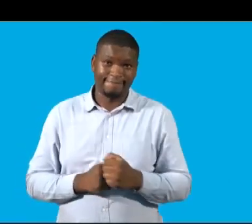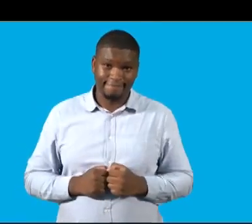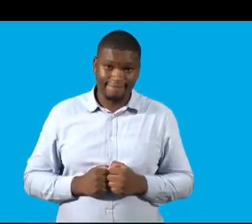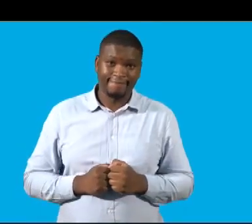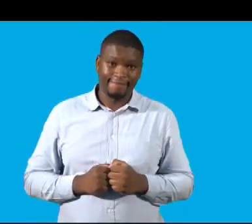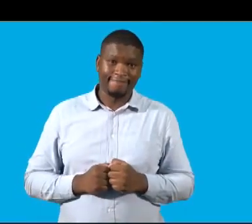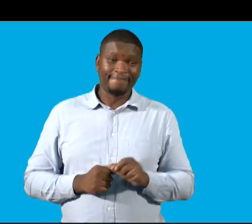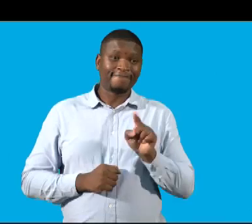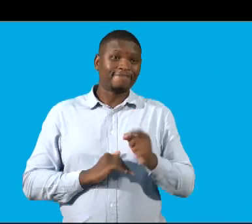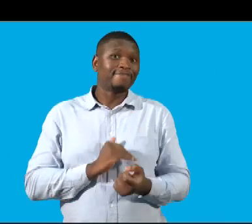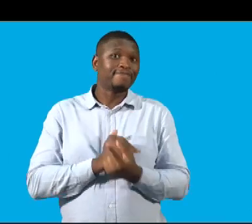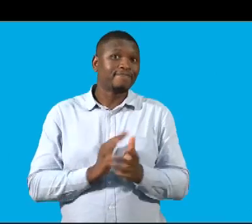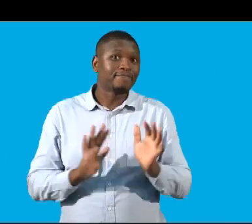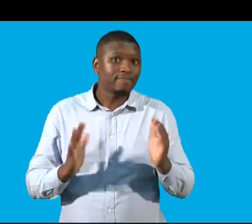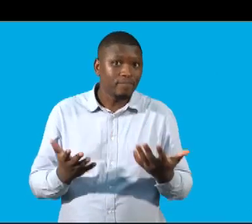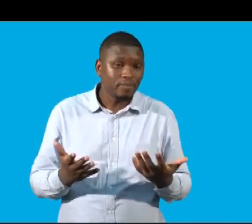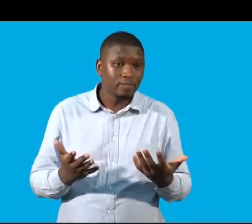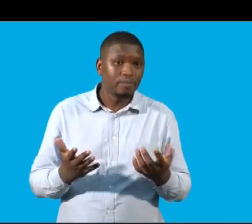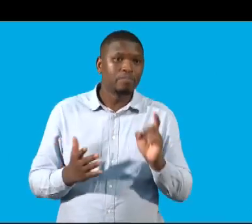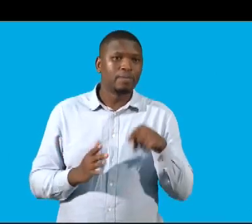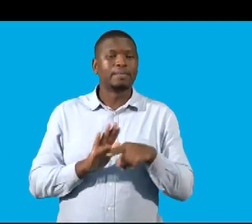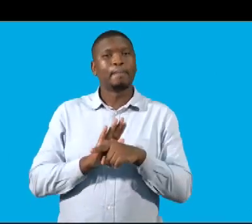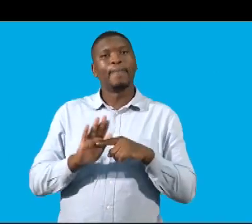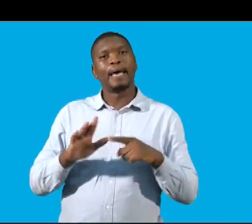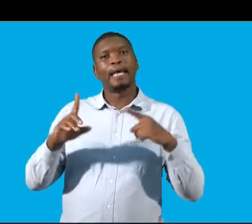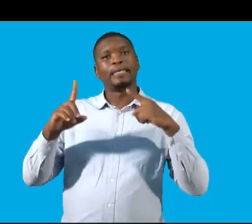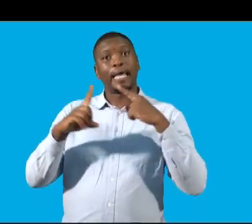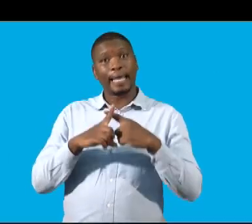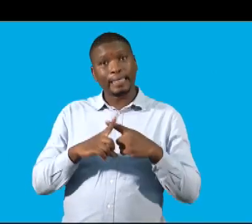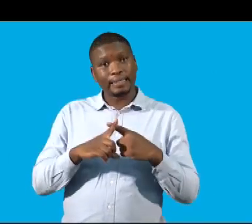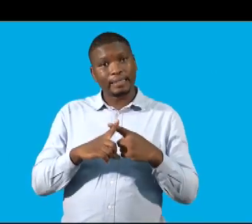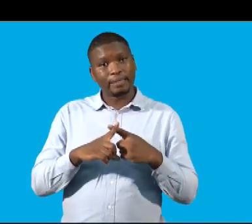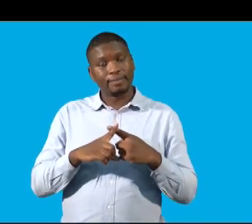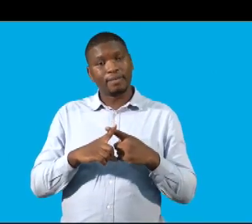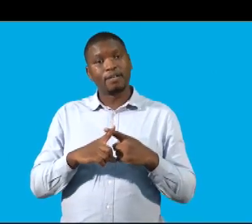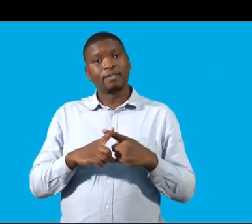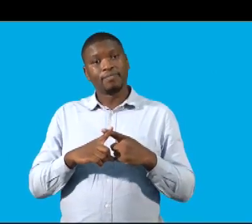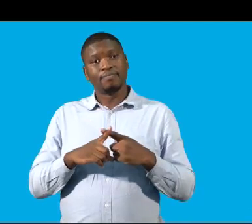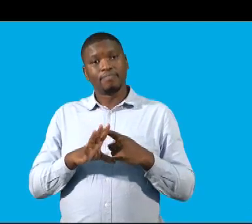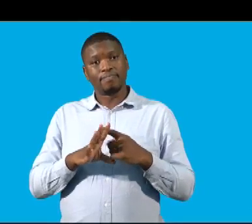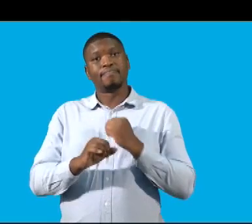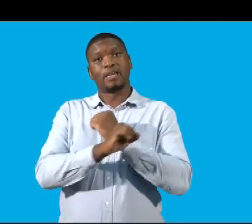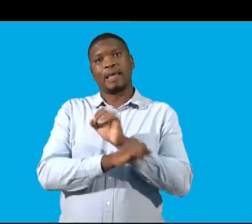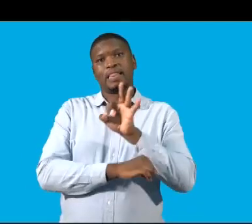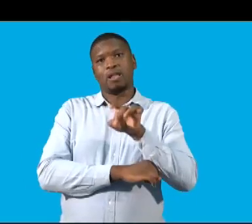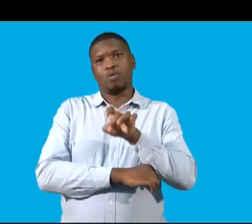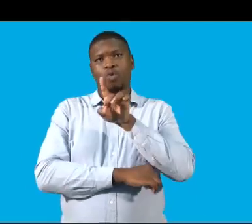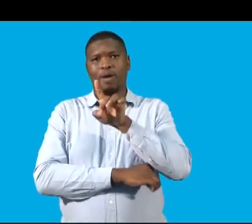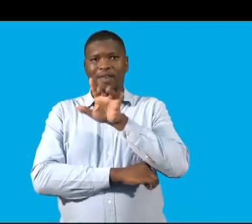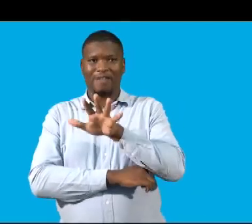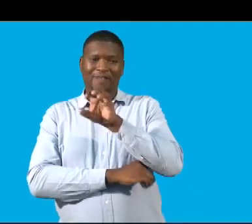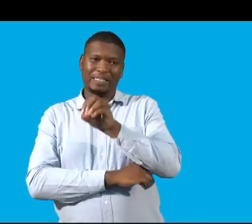150,000, and that is going to be minus X. That is multiplied